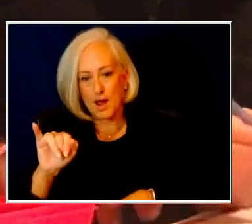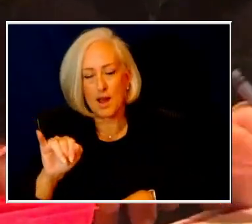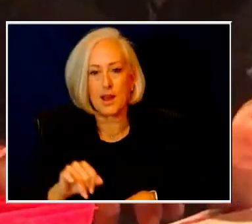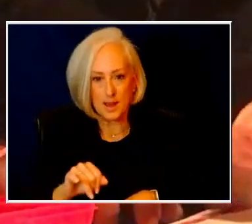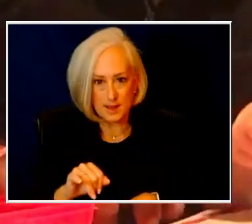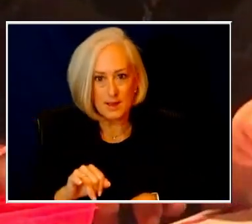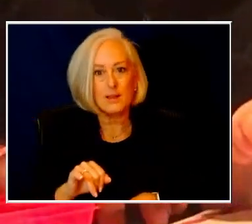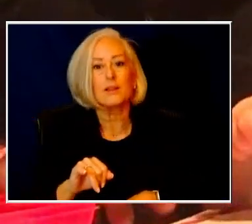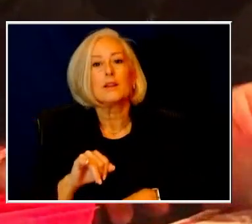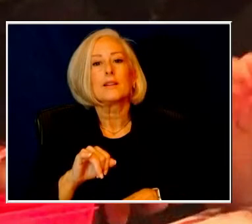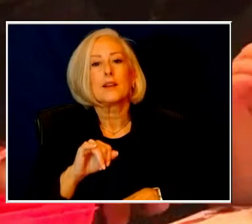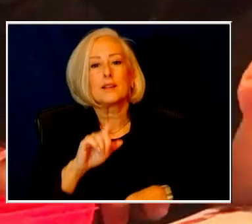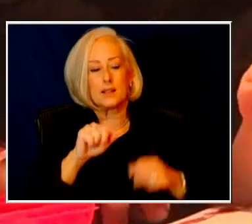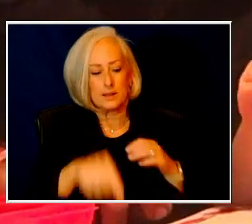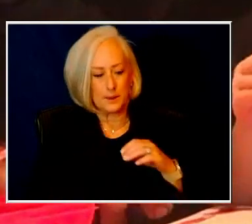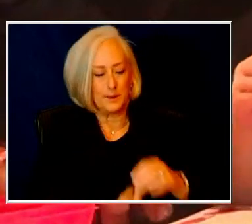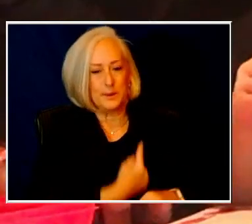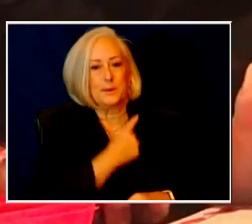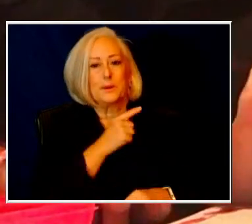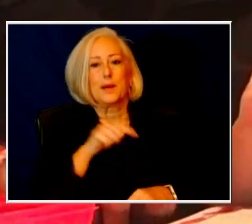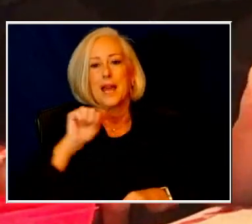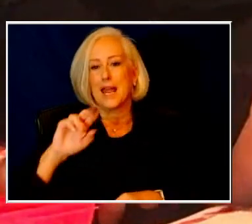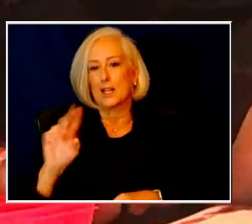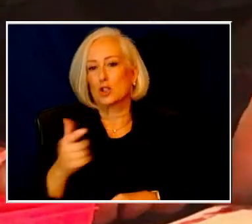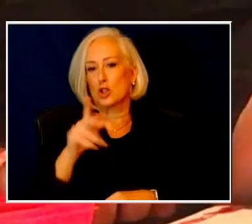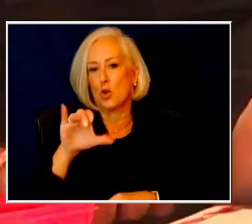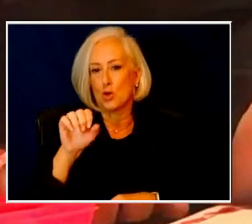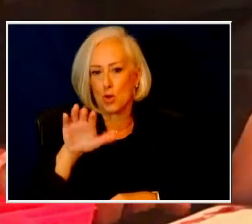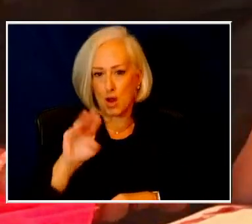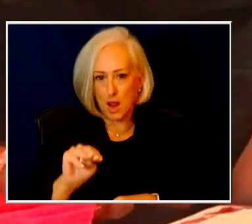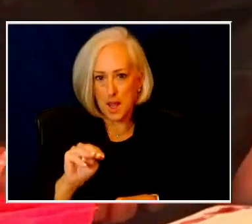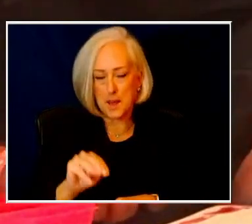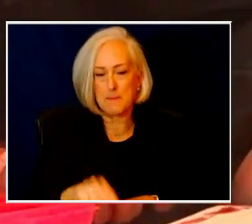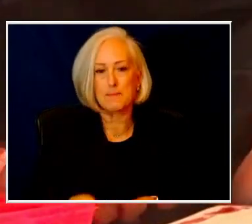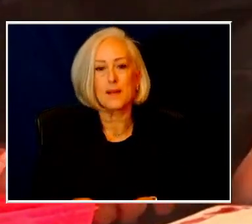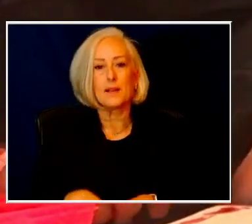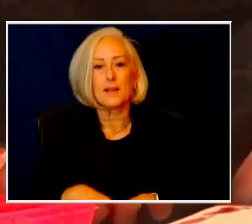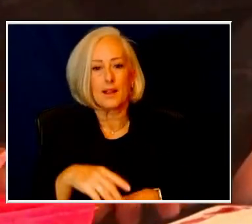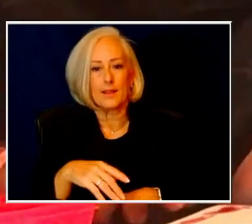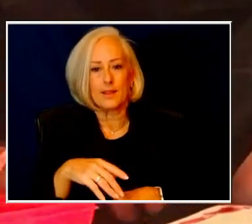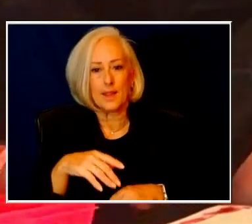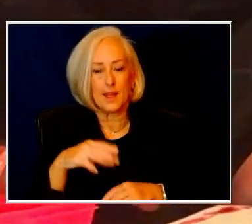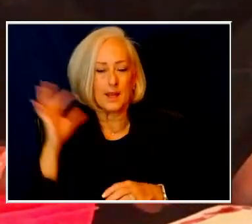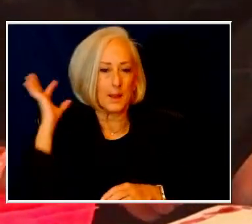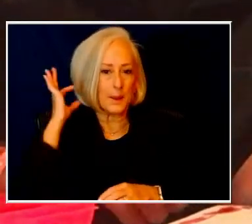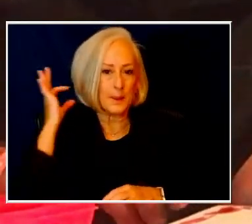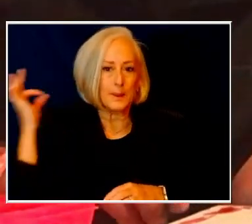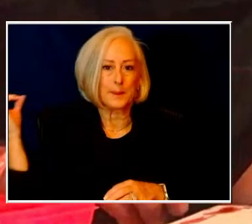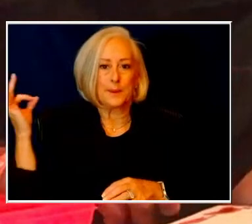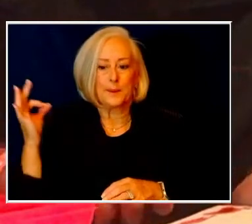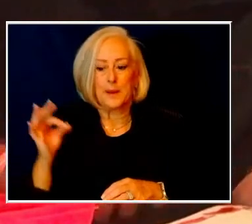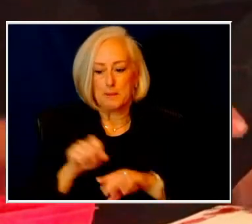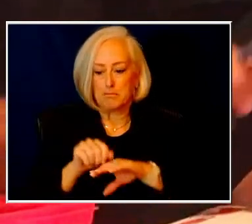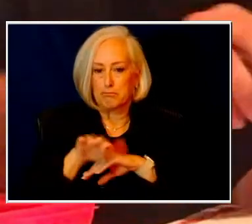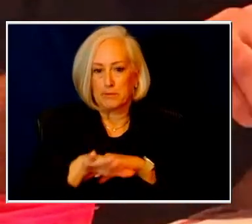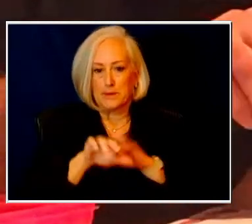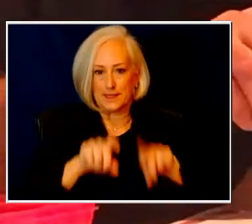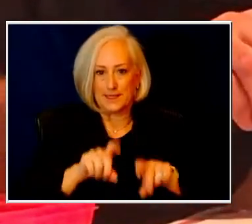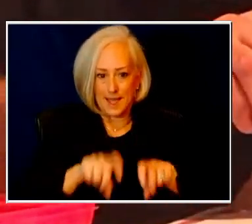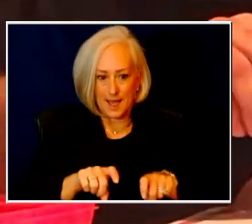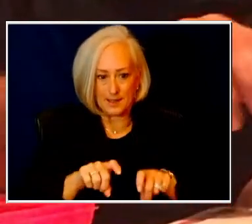needle biopsy, and then, kind of like Dr. Garcia said, it came back, it was a ganglioglioma.